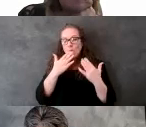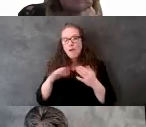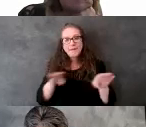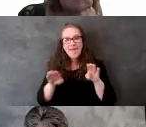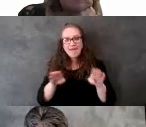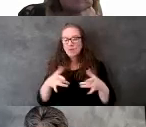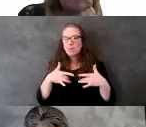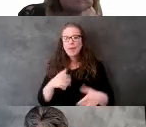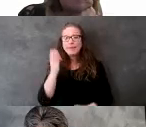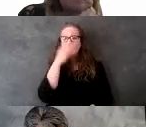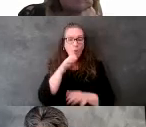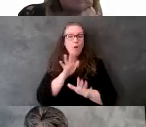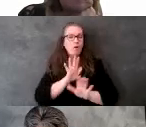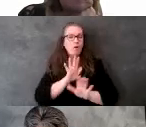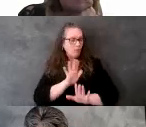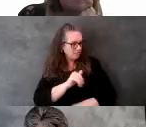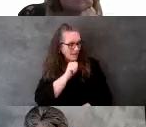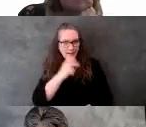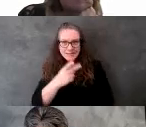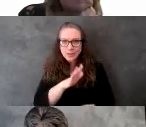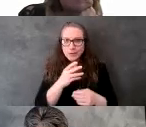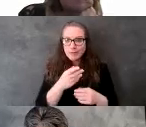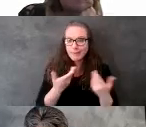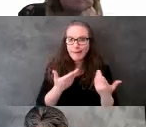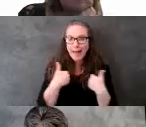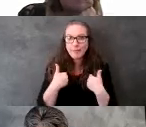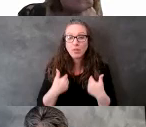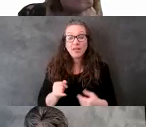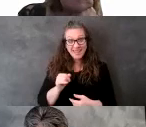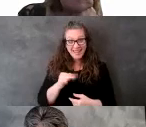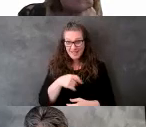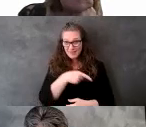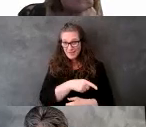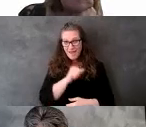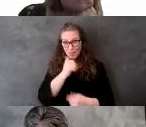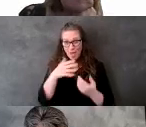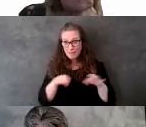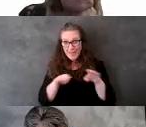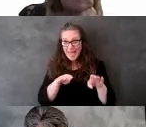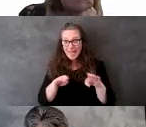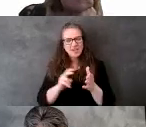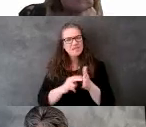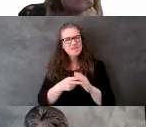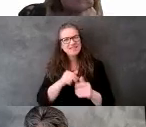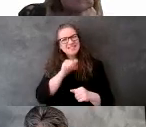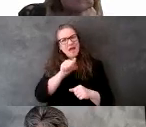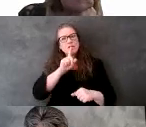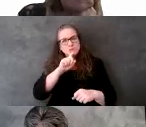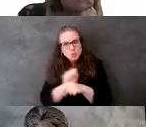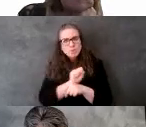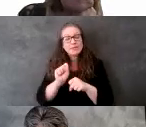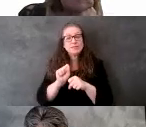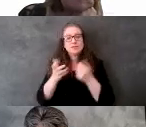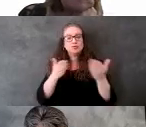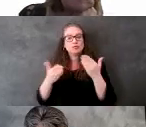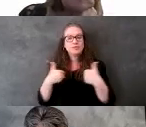If they are not well behaved, they are probably not a bona fide service animal. But what we recommend